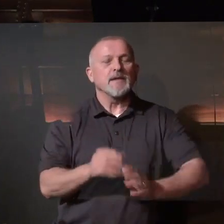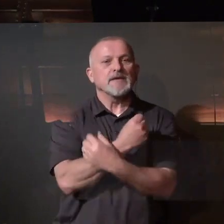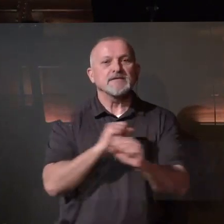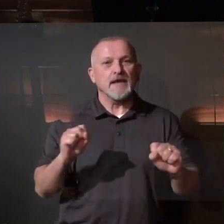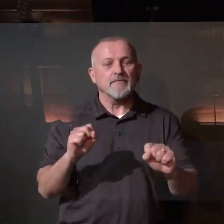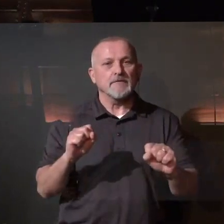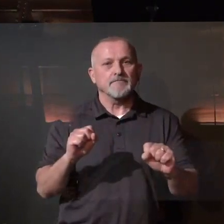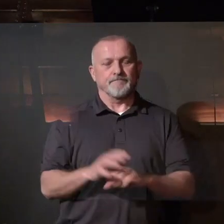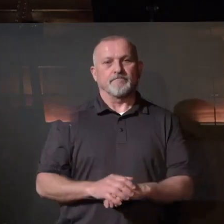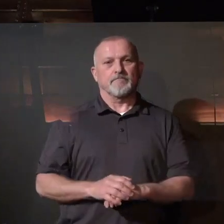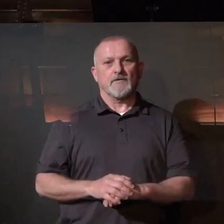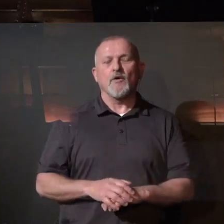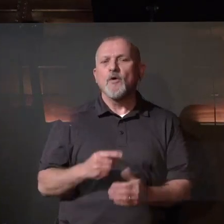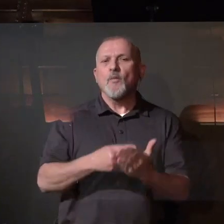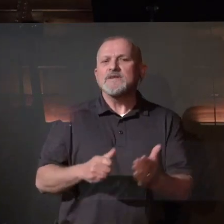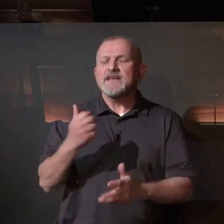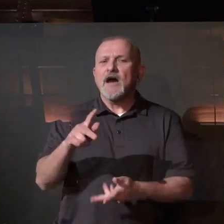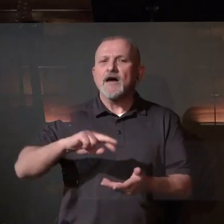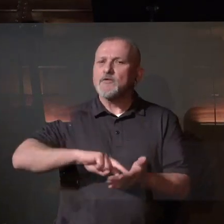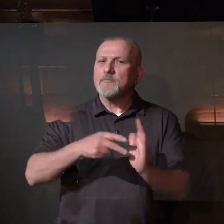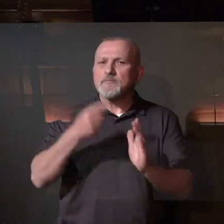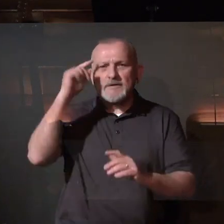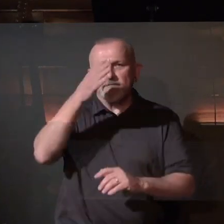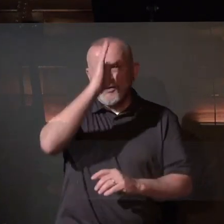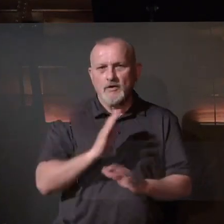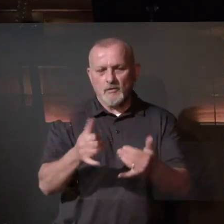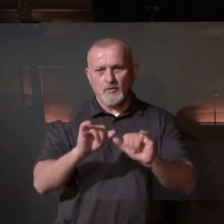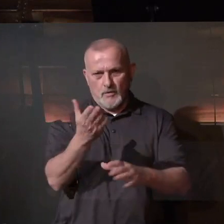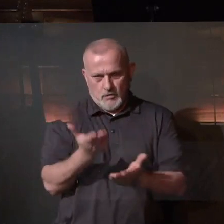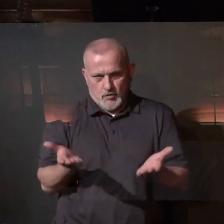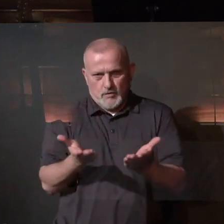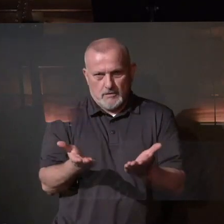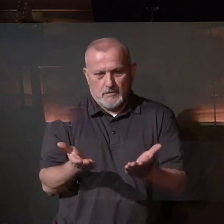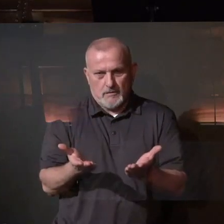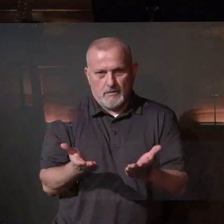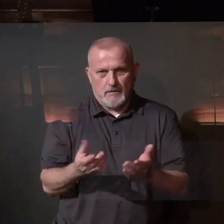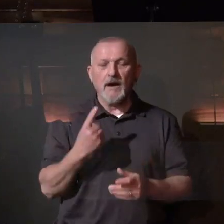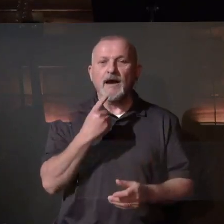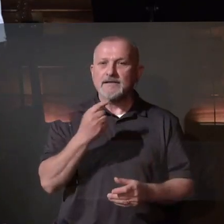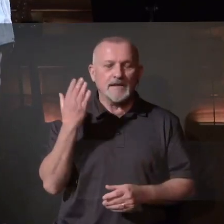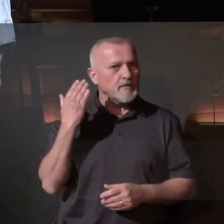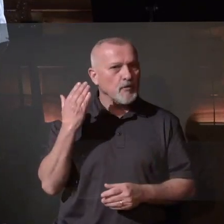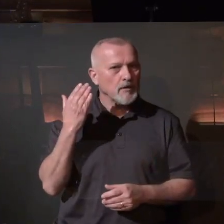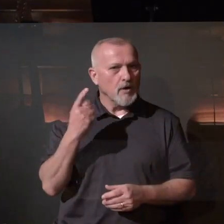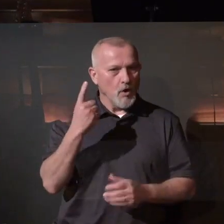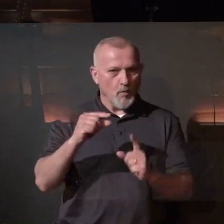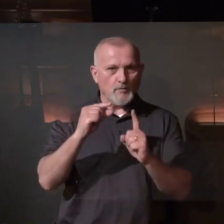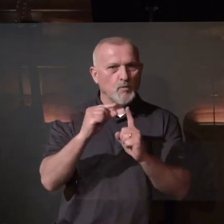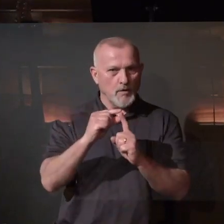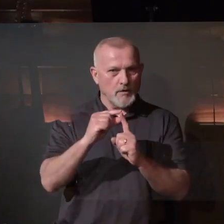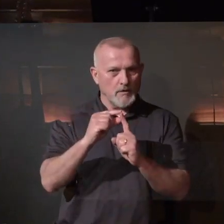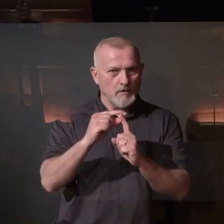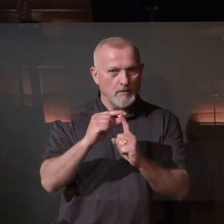God would still need you here? You know what it is? I've already said it. It wraps up into that one word.